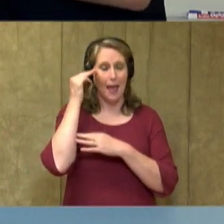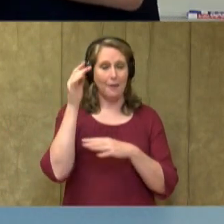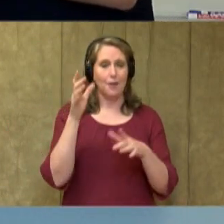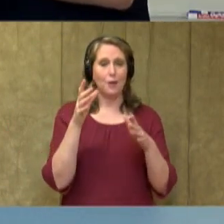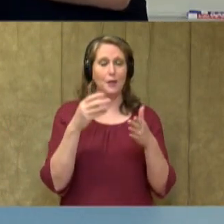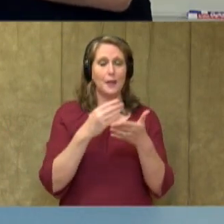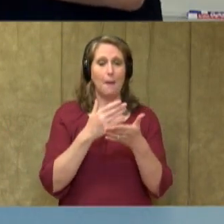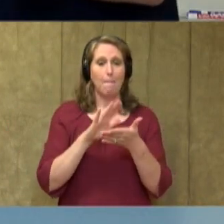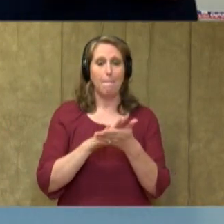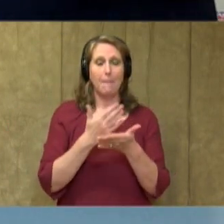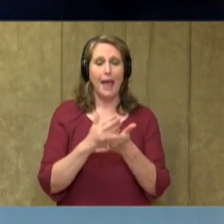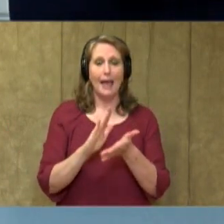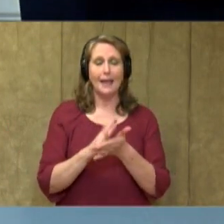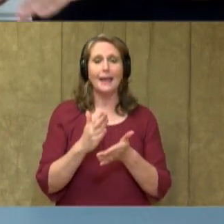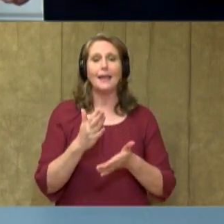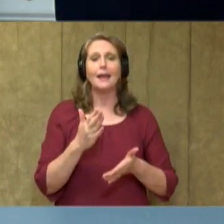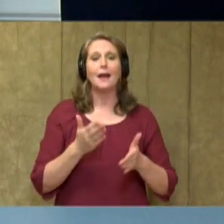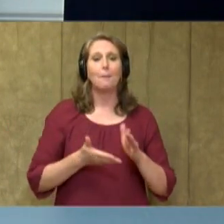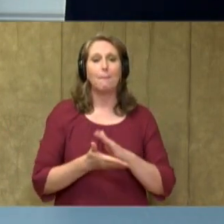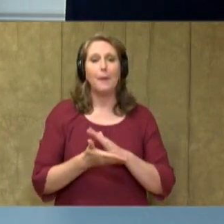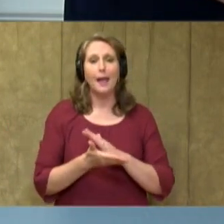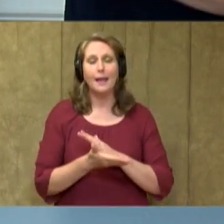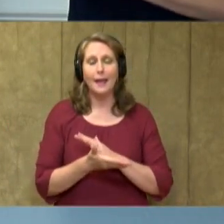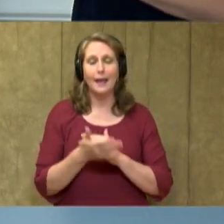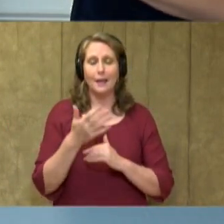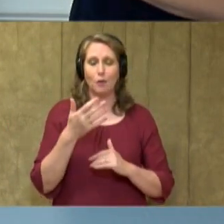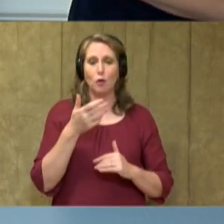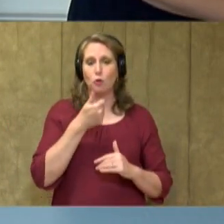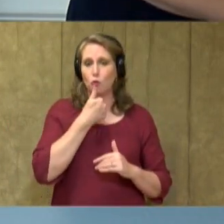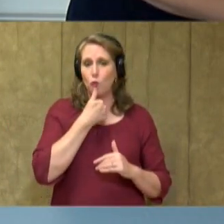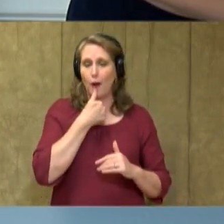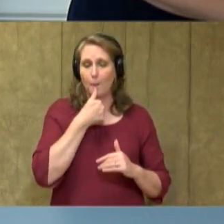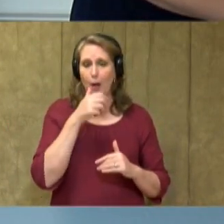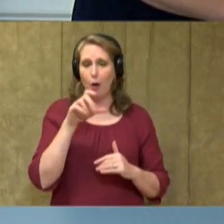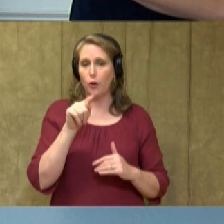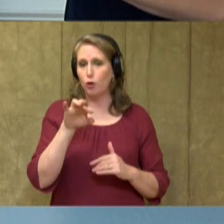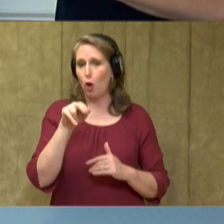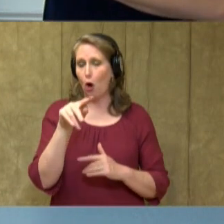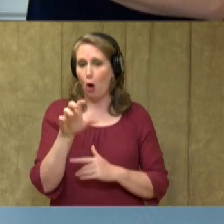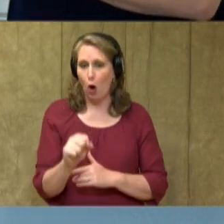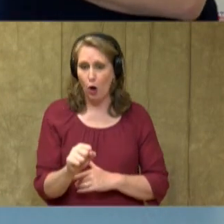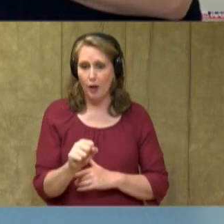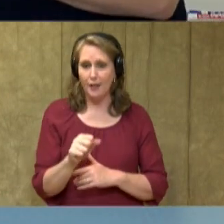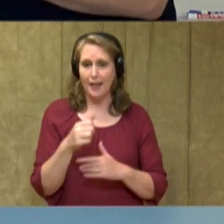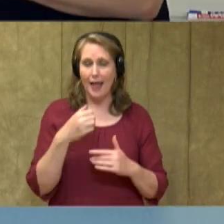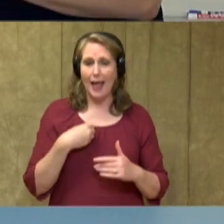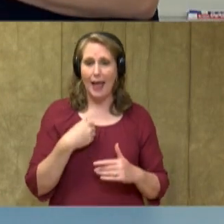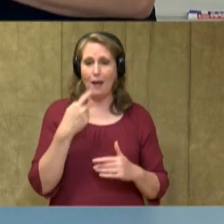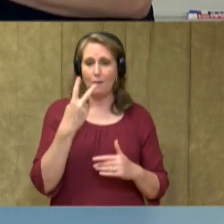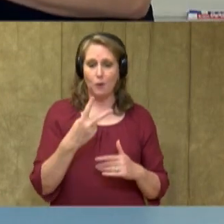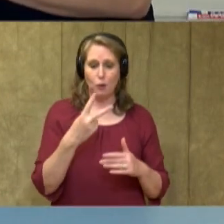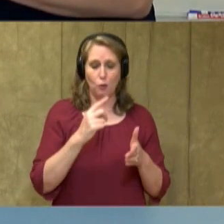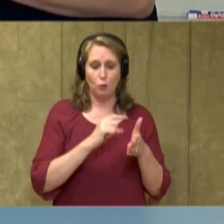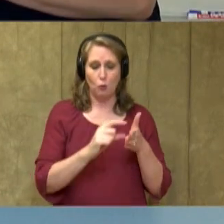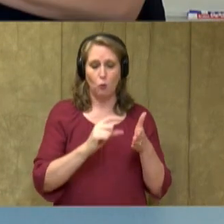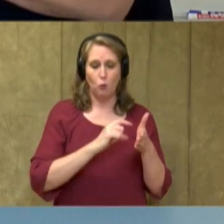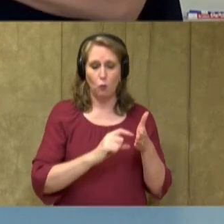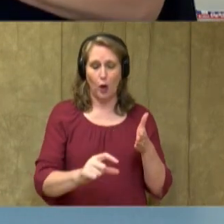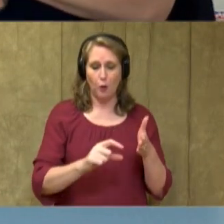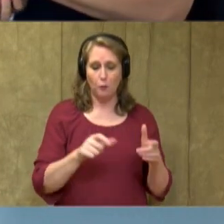strawberry tarts for his cousin DJ. There are 4 rows of 2 tarts arranged neatly on his tray.